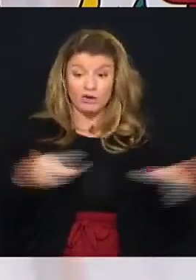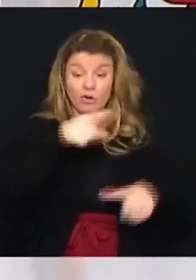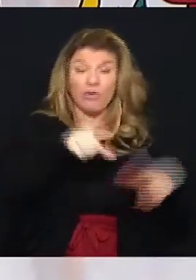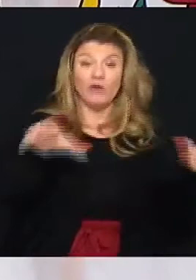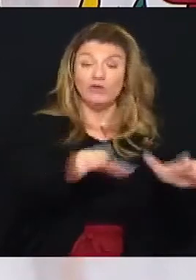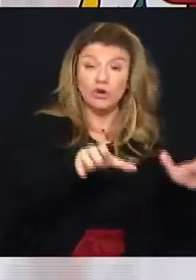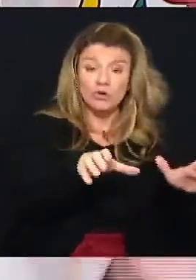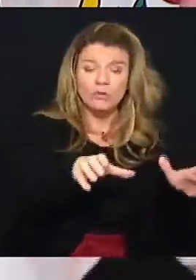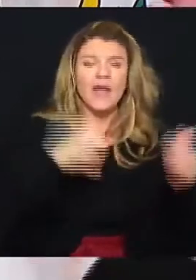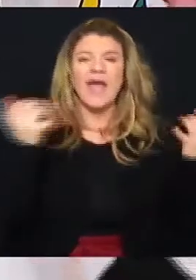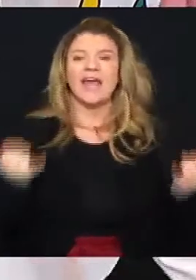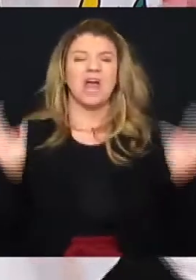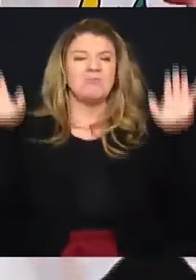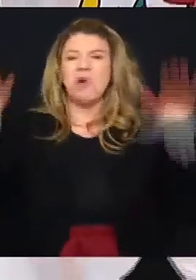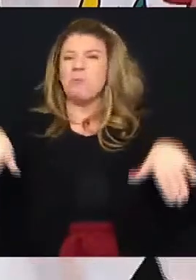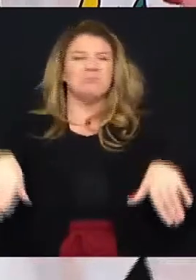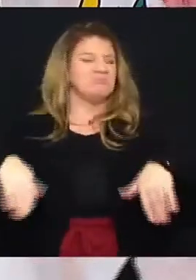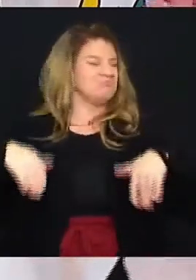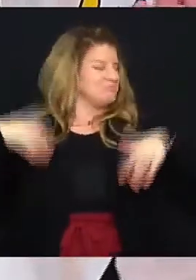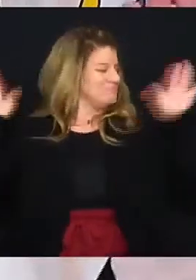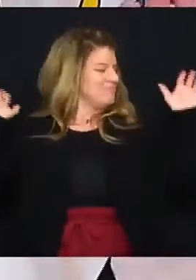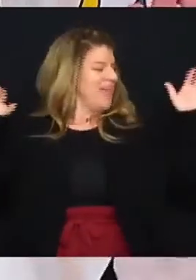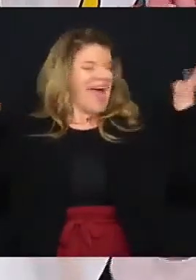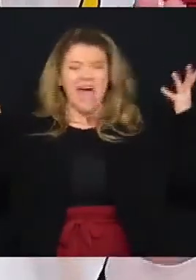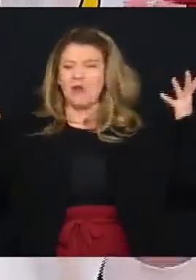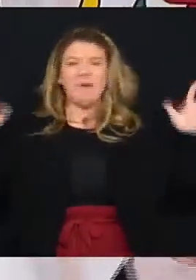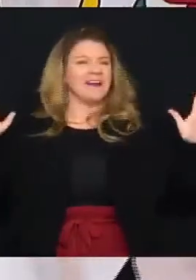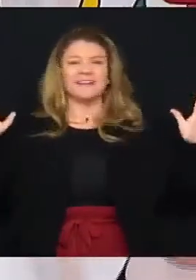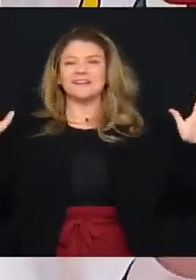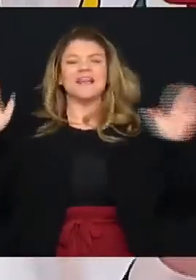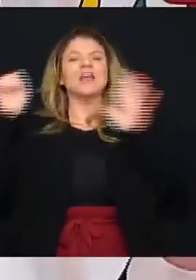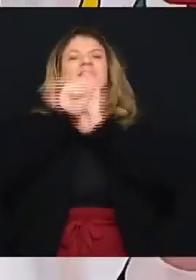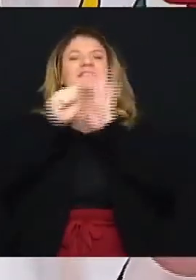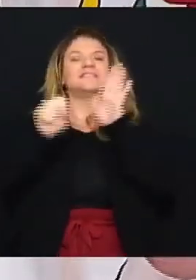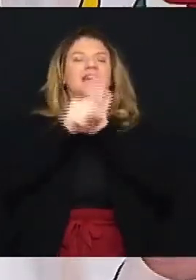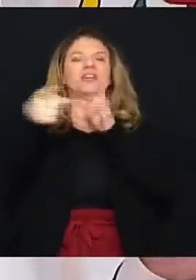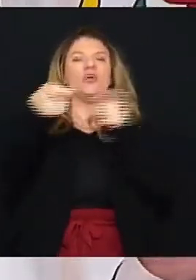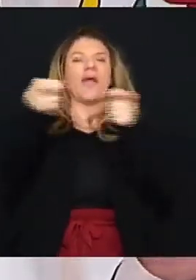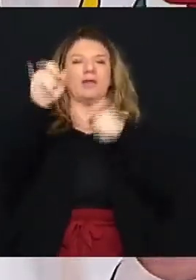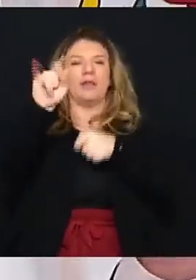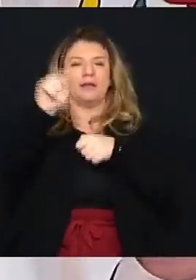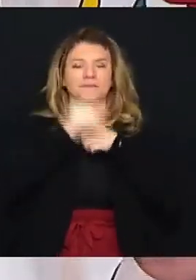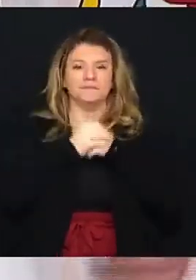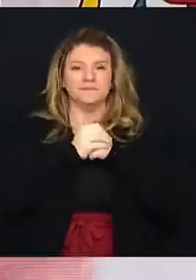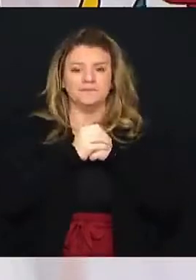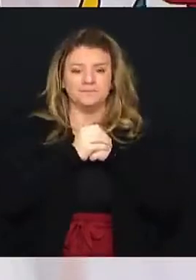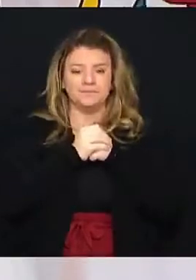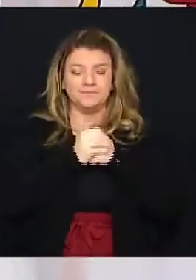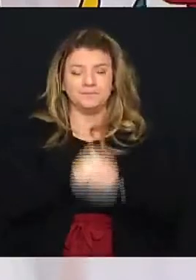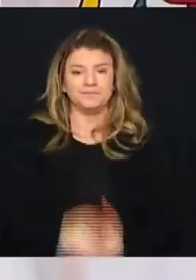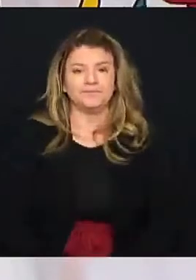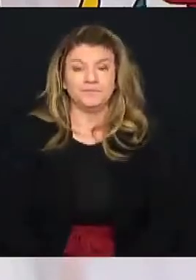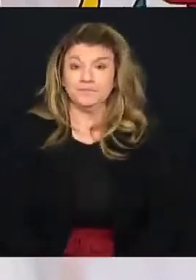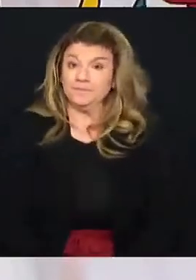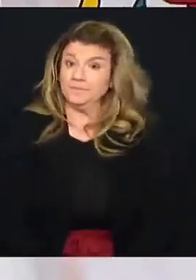now say, nope, we don't want this. We want the states to handle this. Now, Paul,